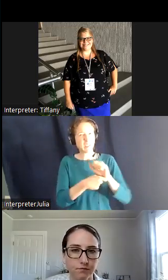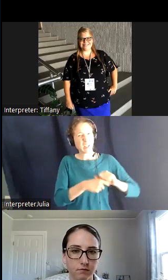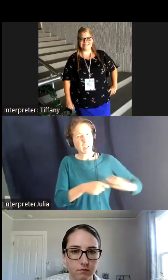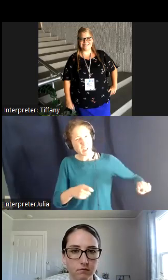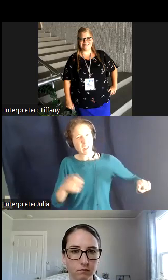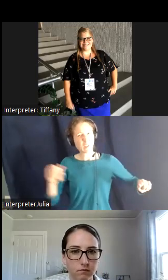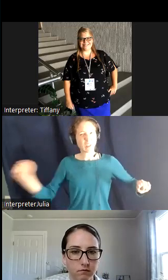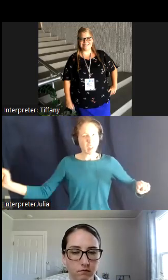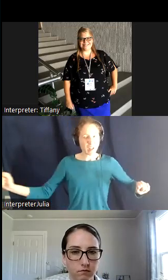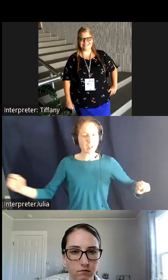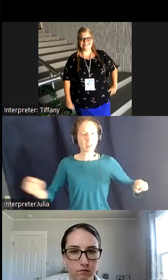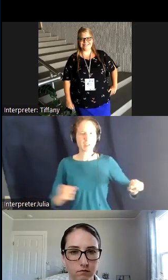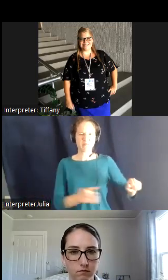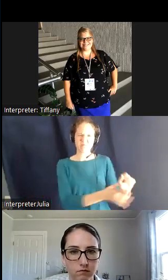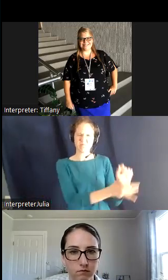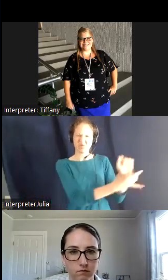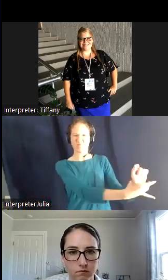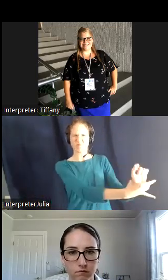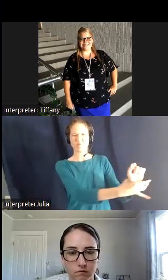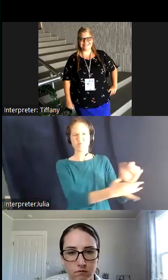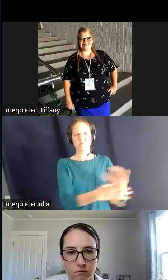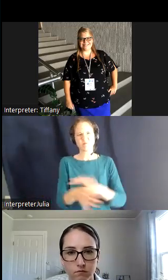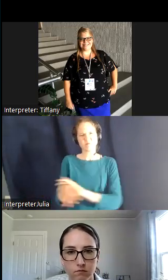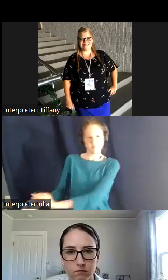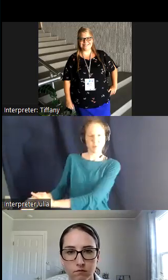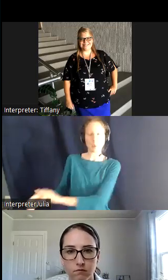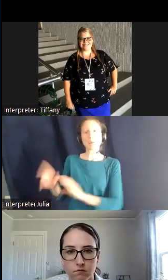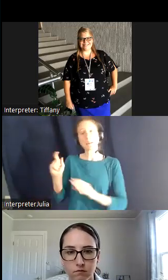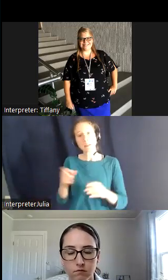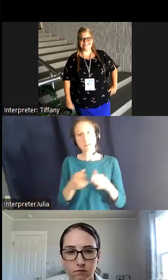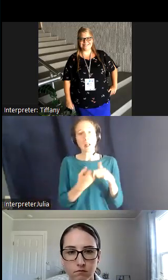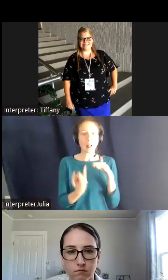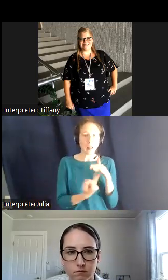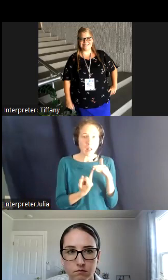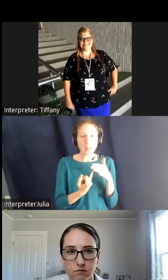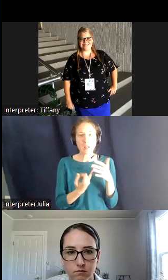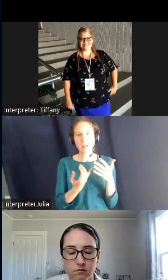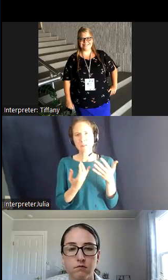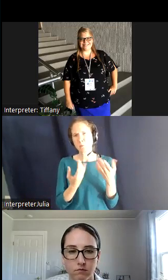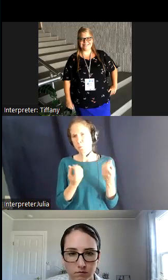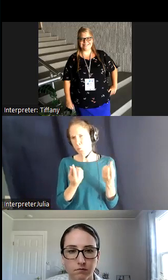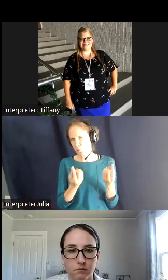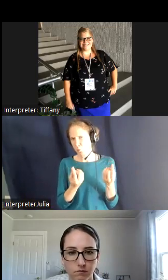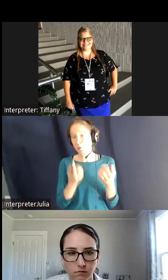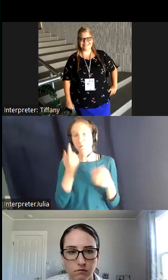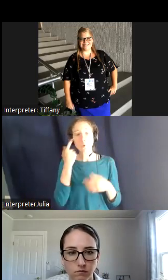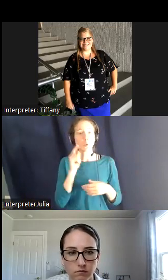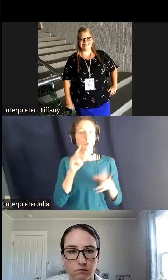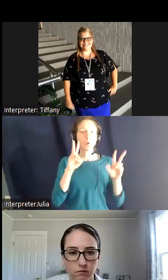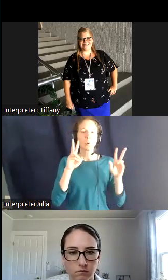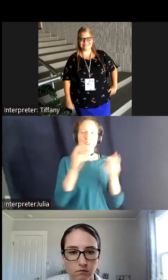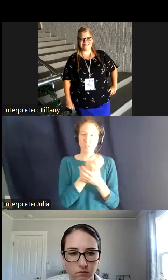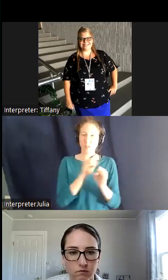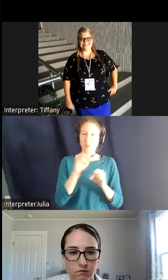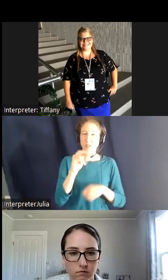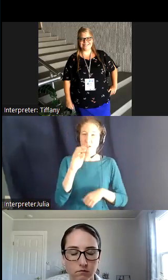seclusion, and more about that when we talk about this in terms of a safety net provider, I want people to be